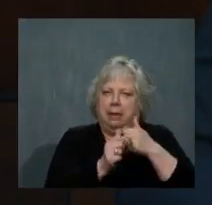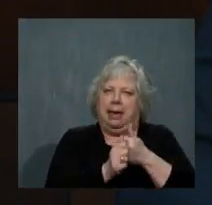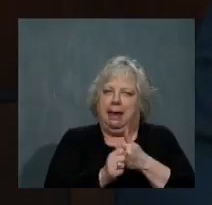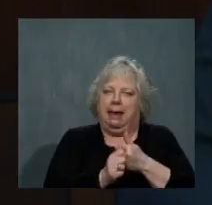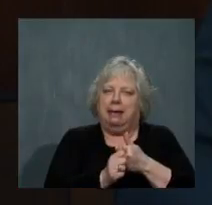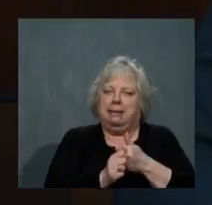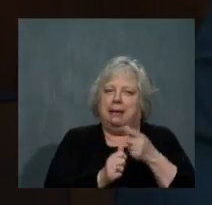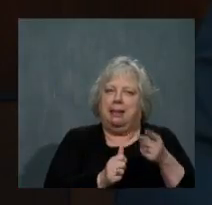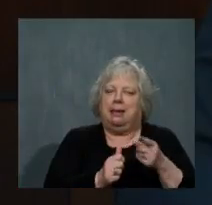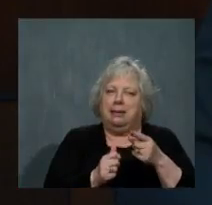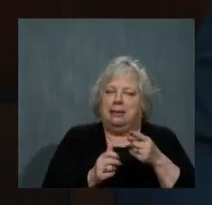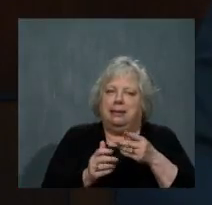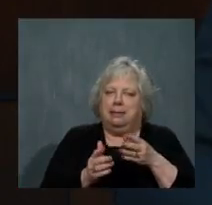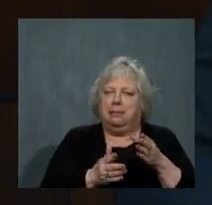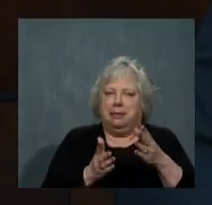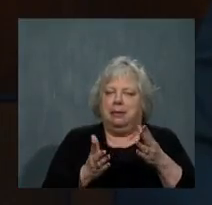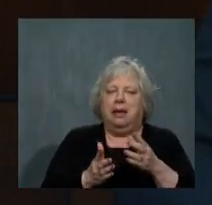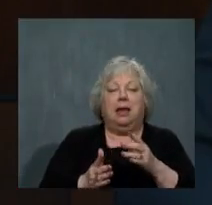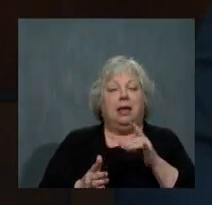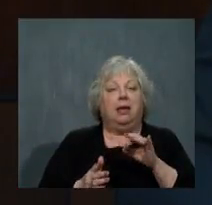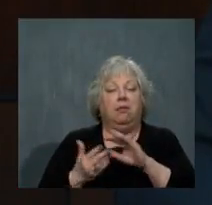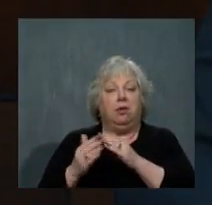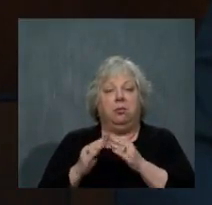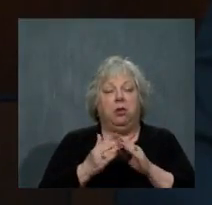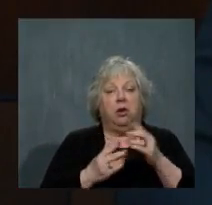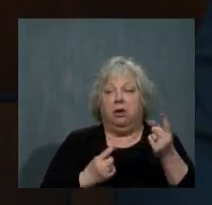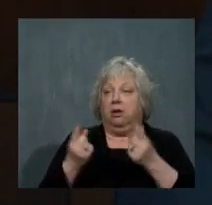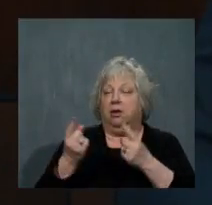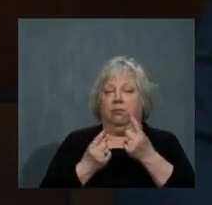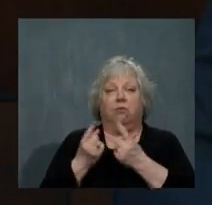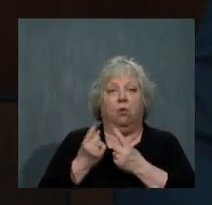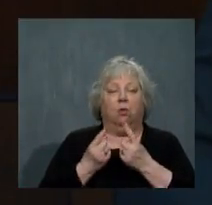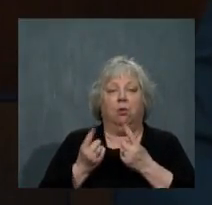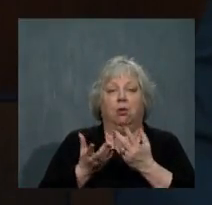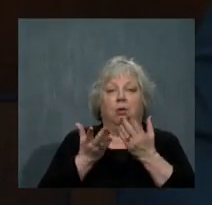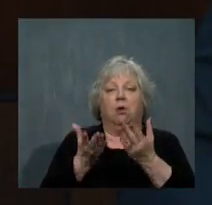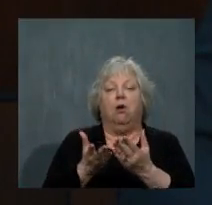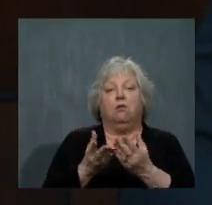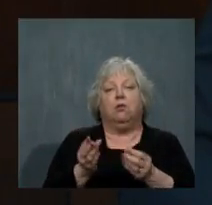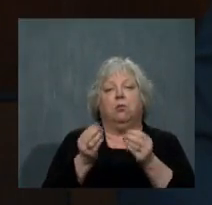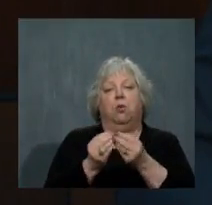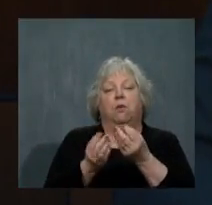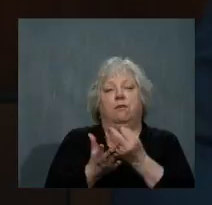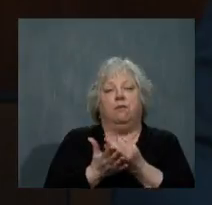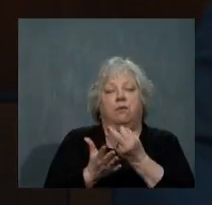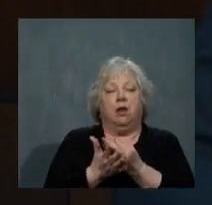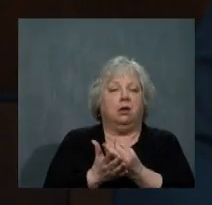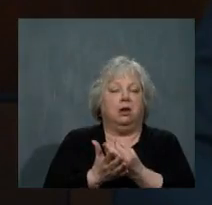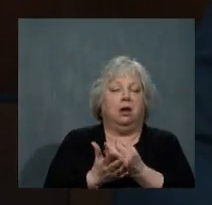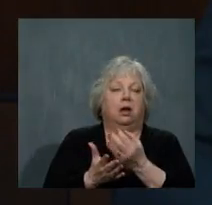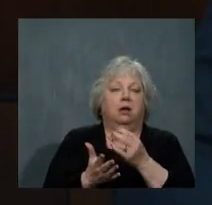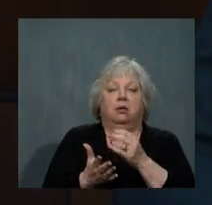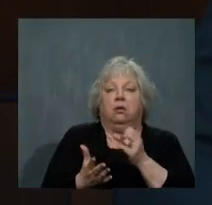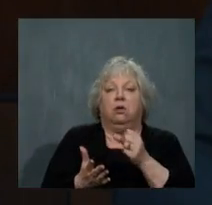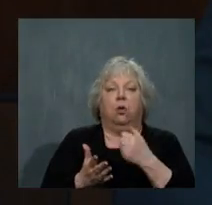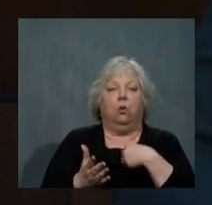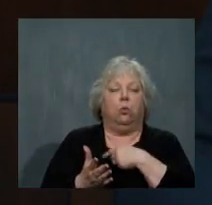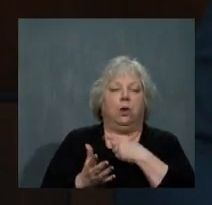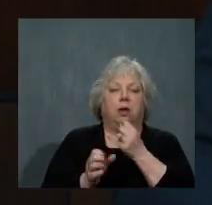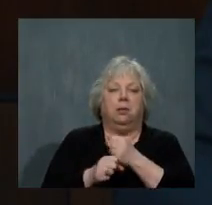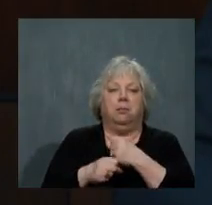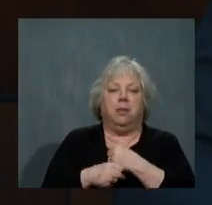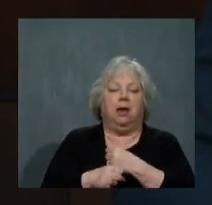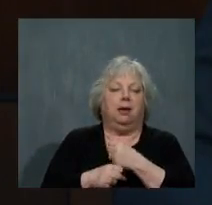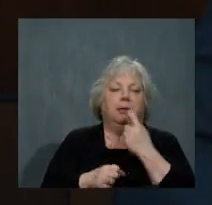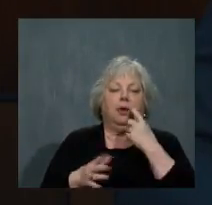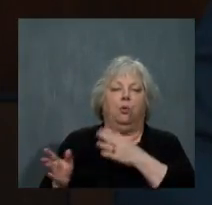Certainly, if the community can come forward and offer additional funding where we can make arrangements to see